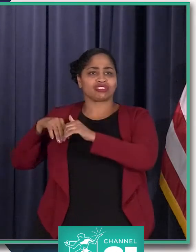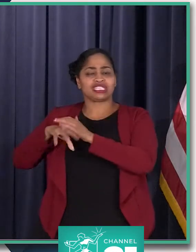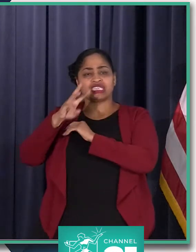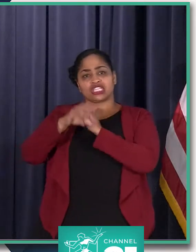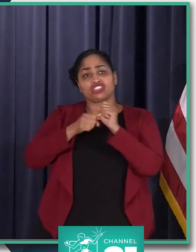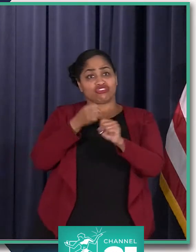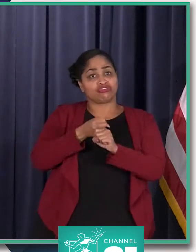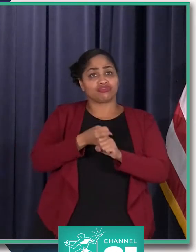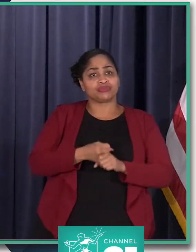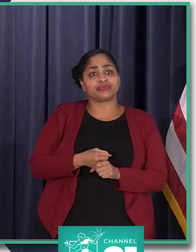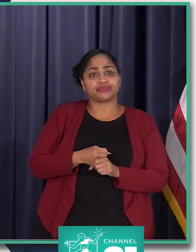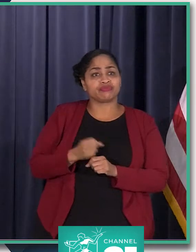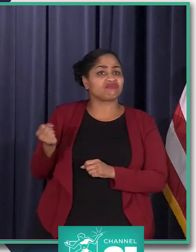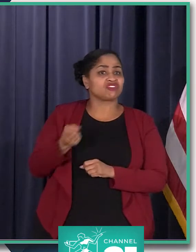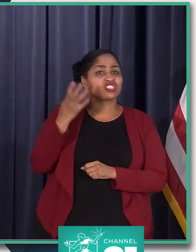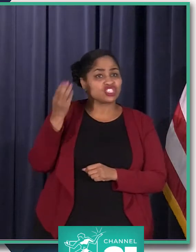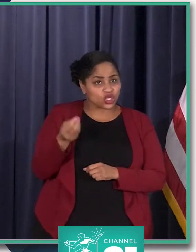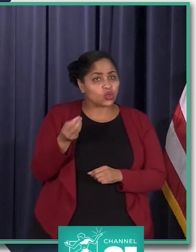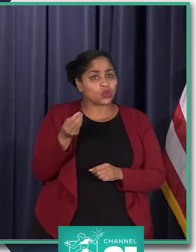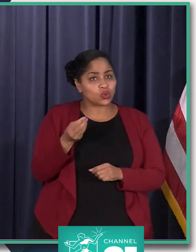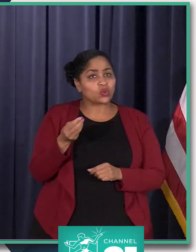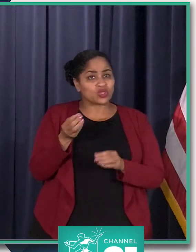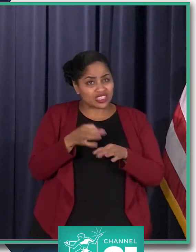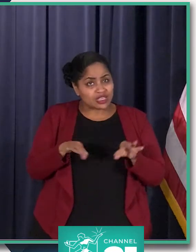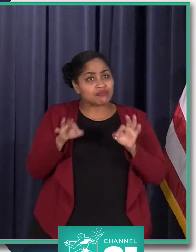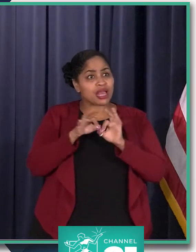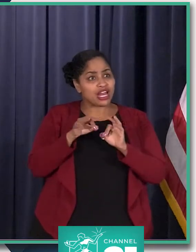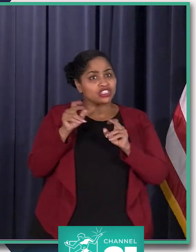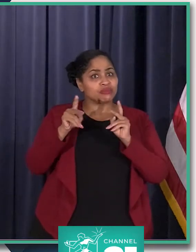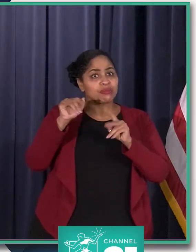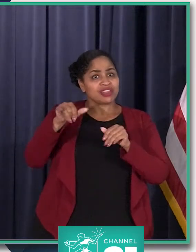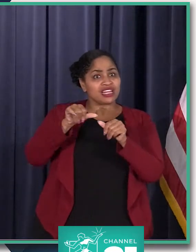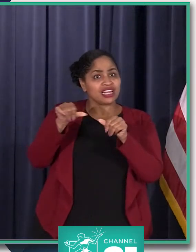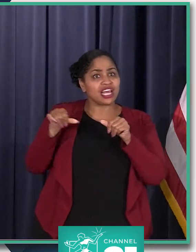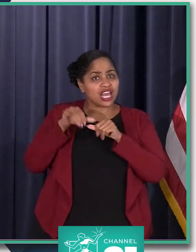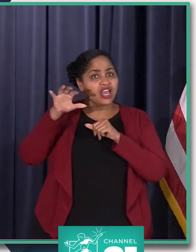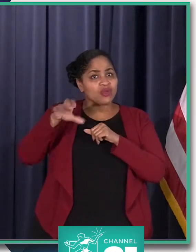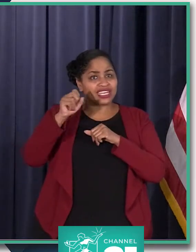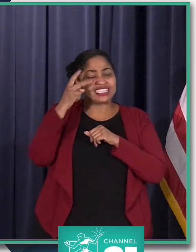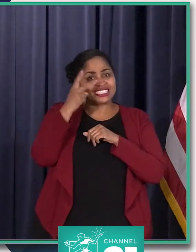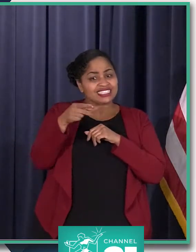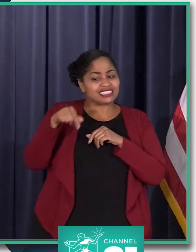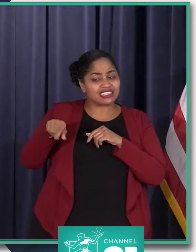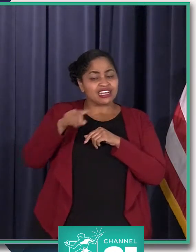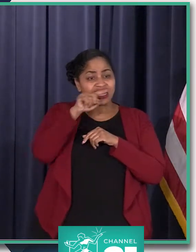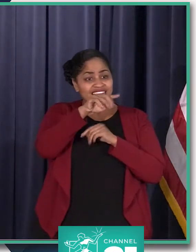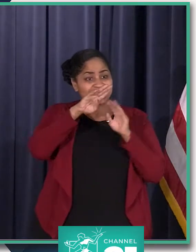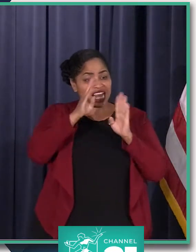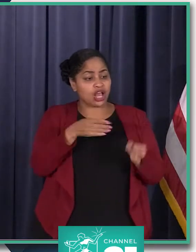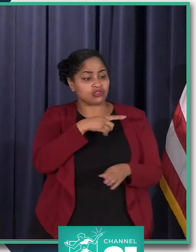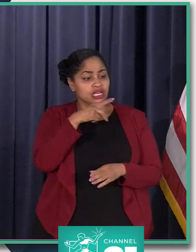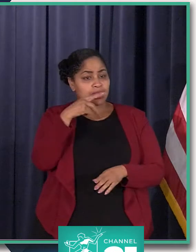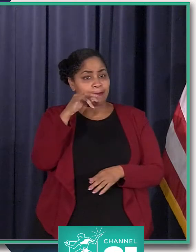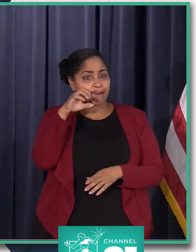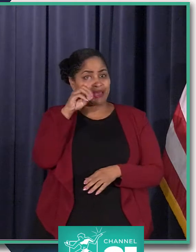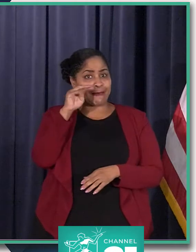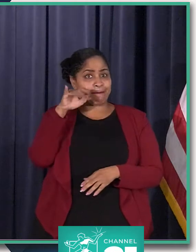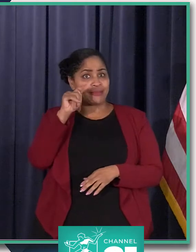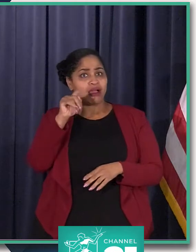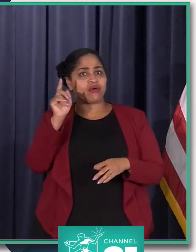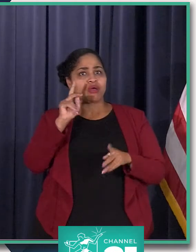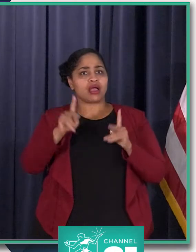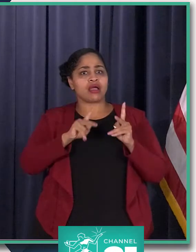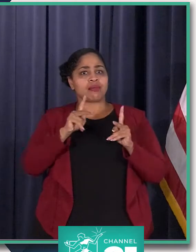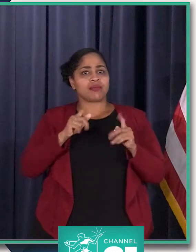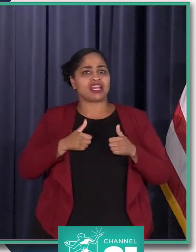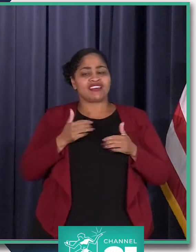years. And so it matters to the people who live in that neighborhood. And so you can see this house on Piedmont, where the family had to live next